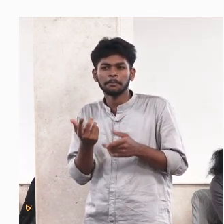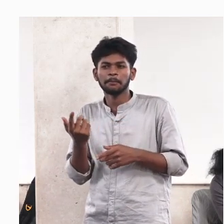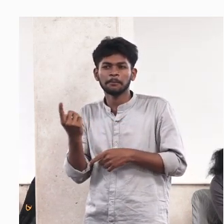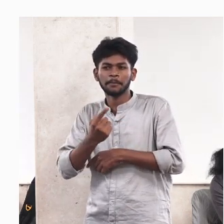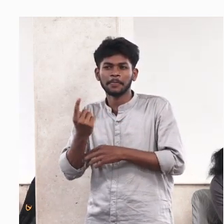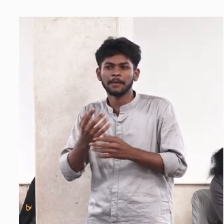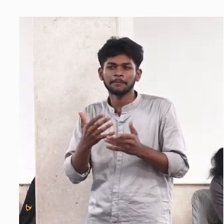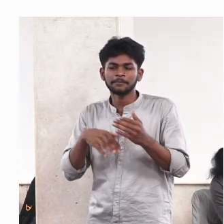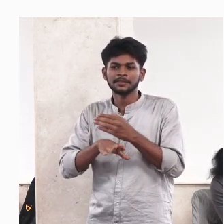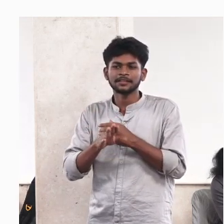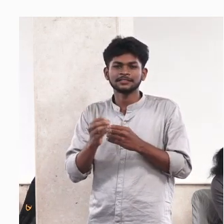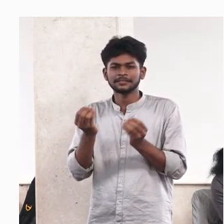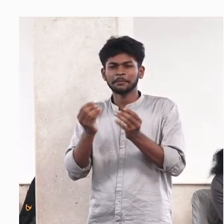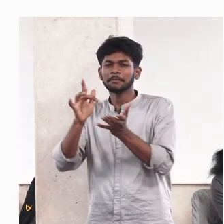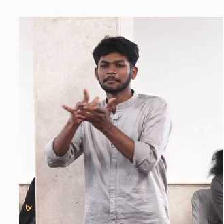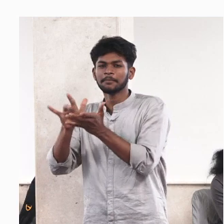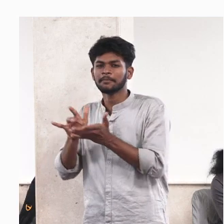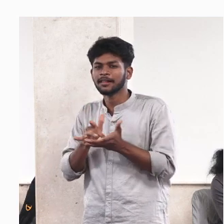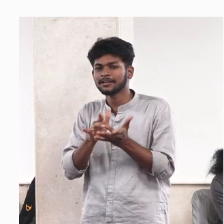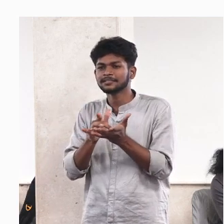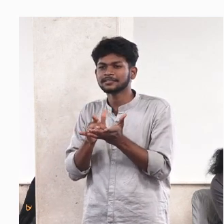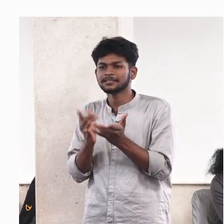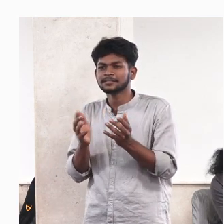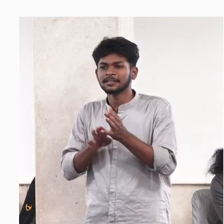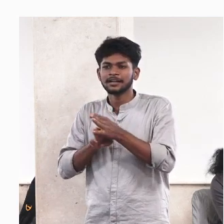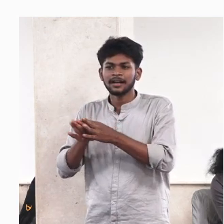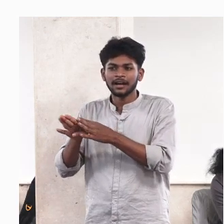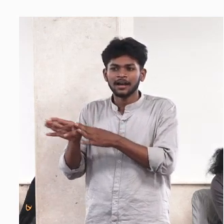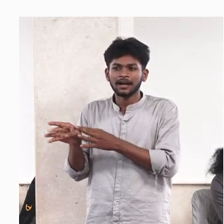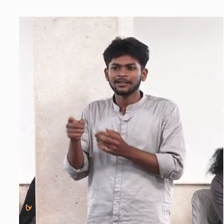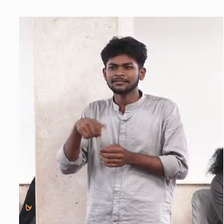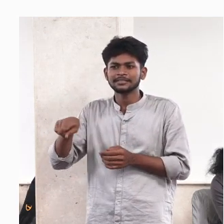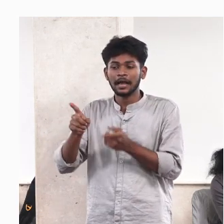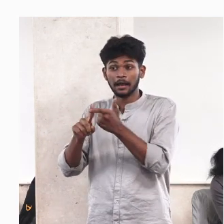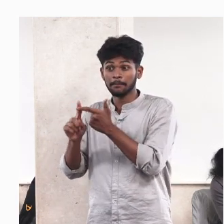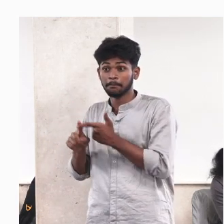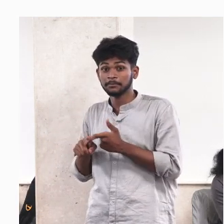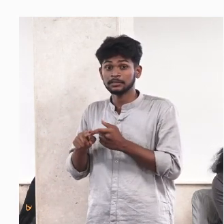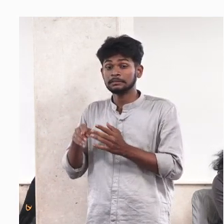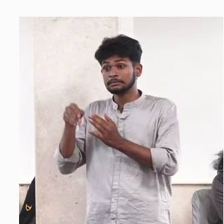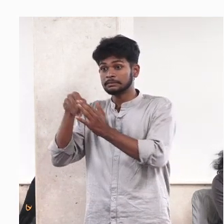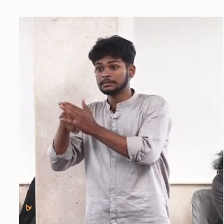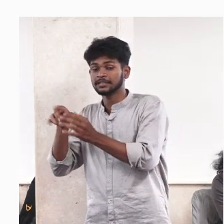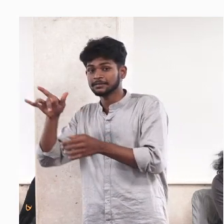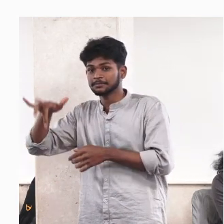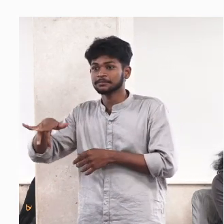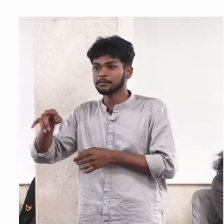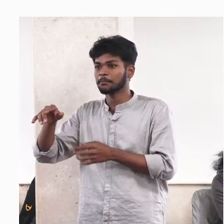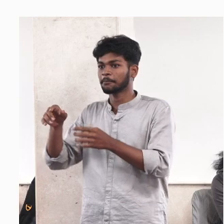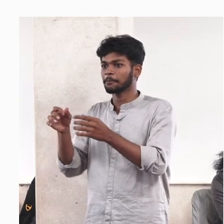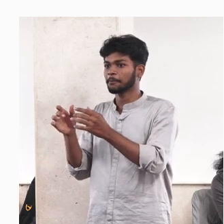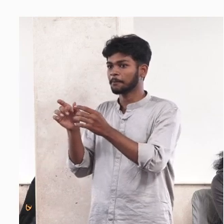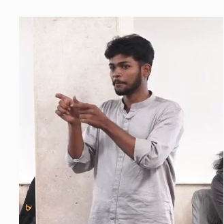being in a place for rest a bit, but it's taken in the presence of the client,